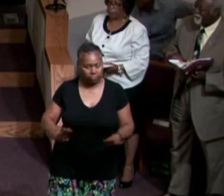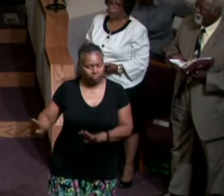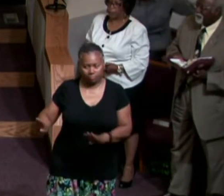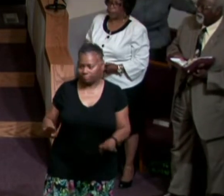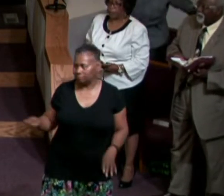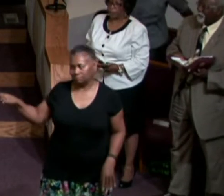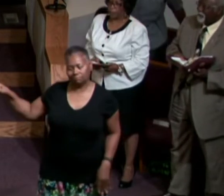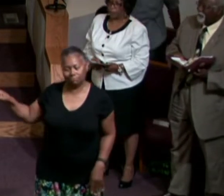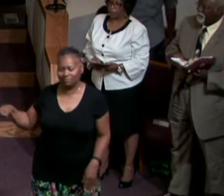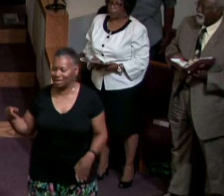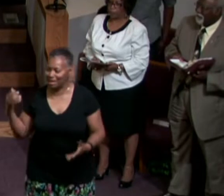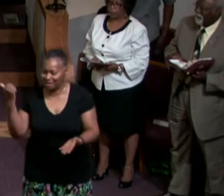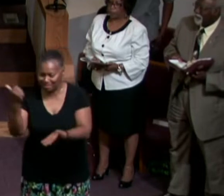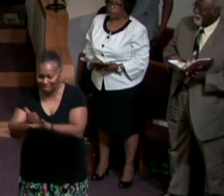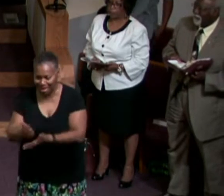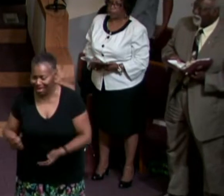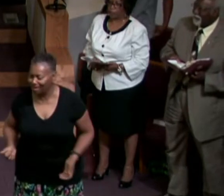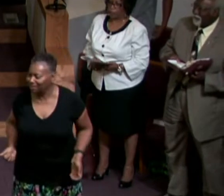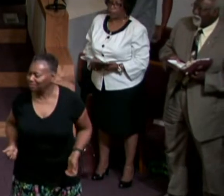Amen.